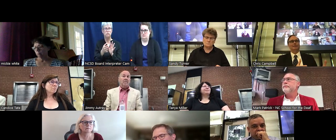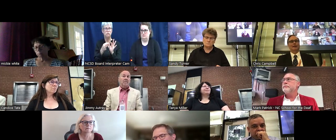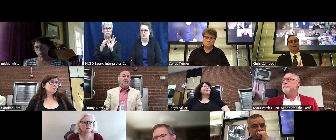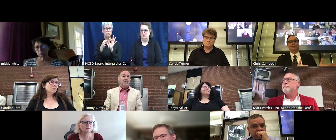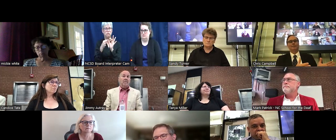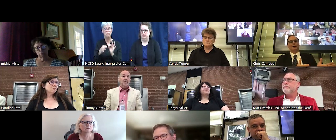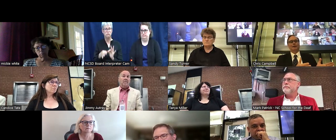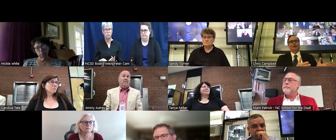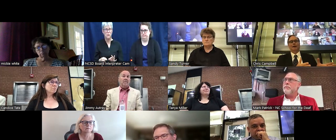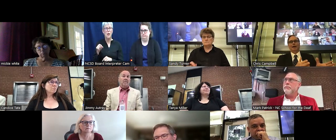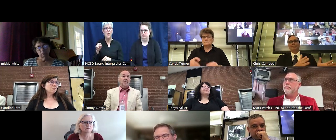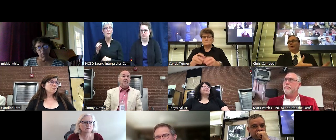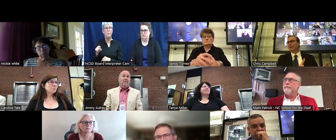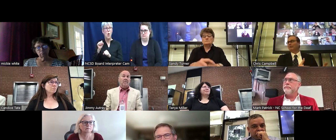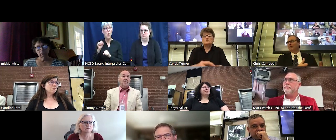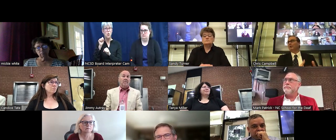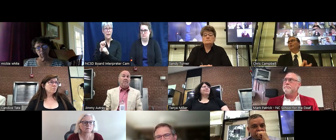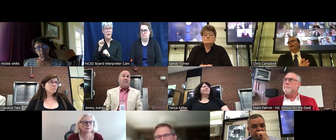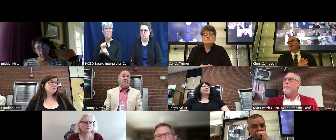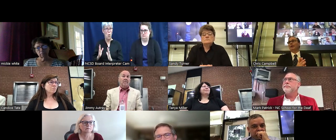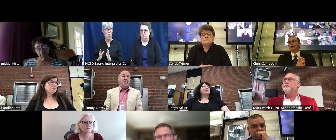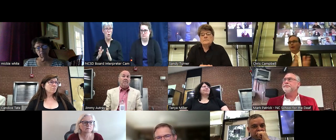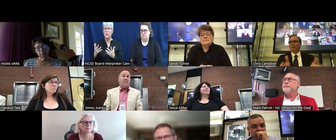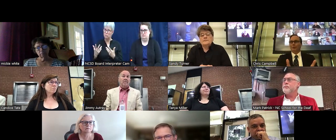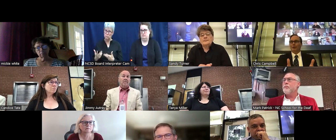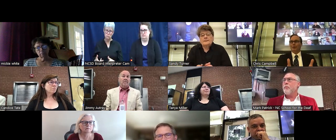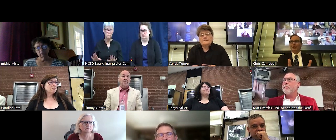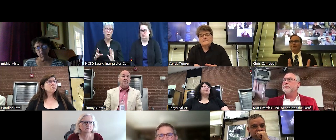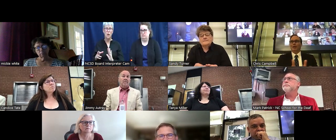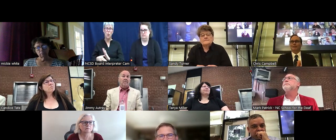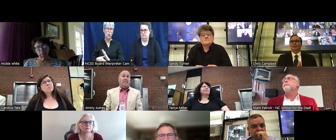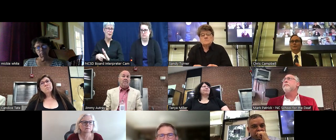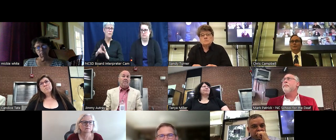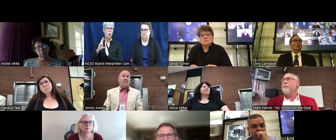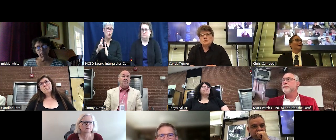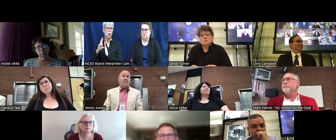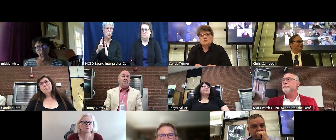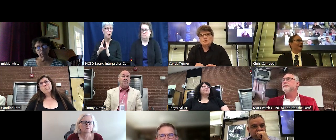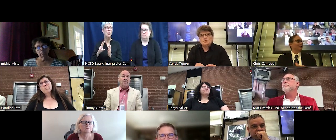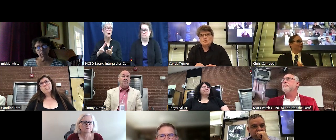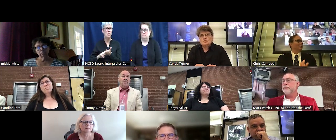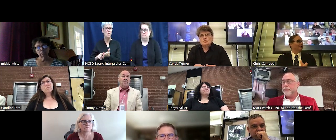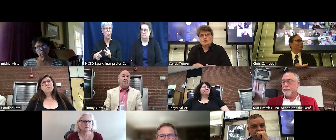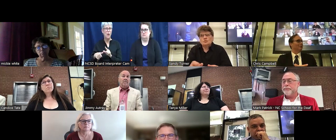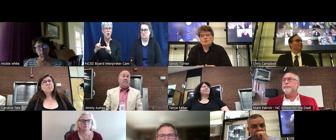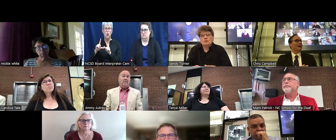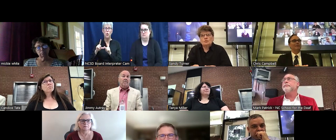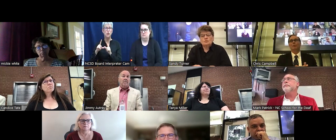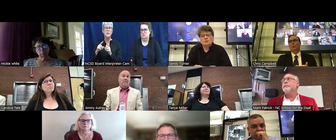that have been reviewed and they're up for renewed contracts. It just requires a final